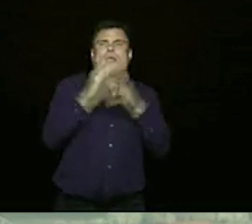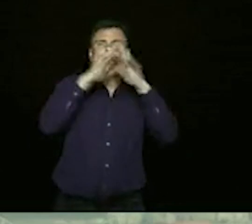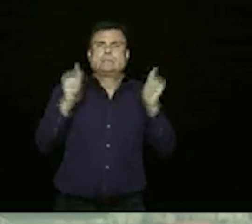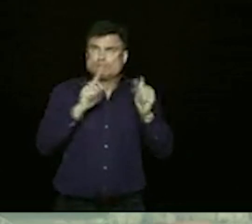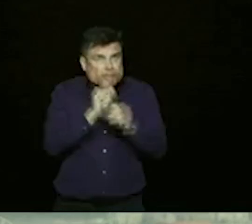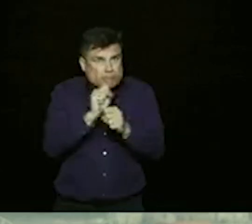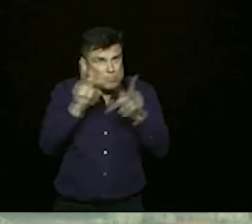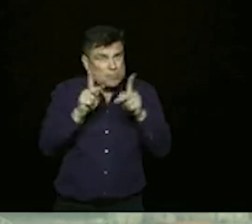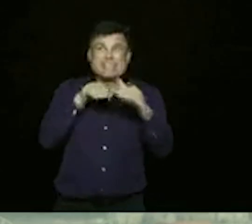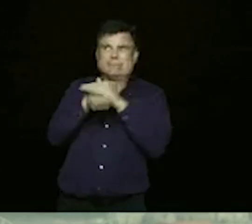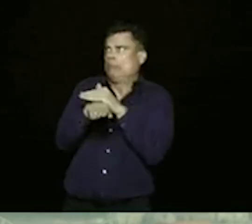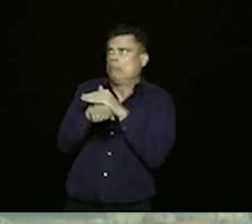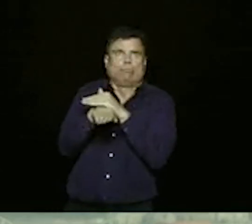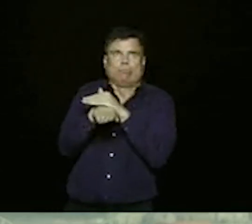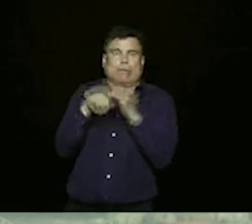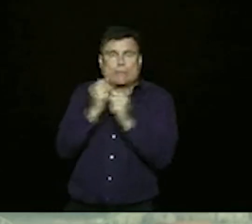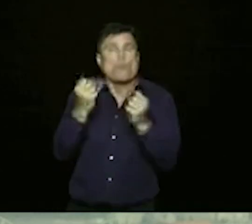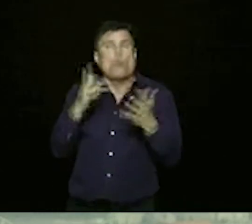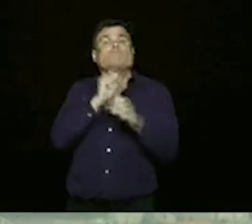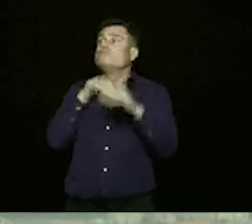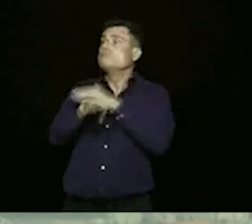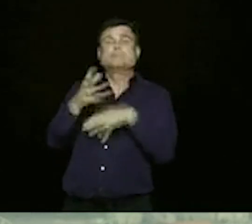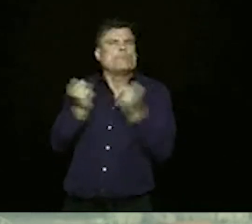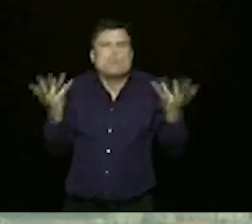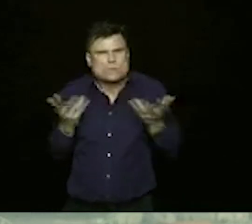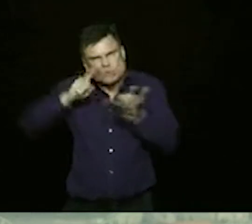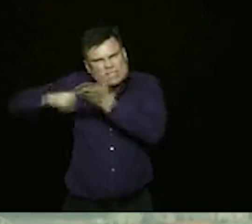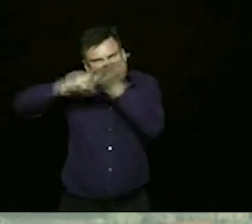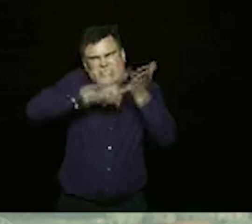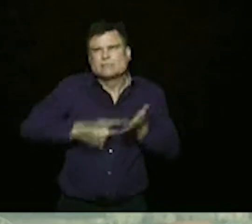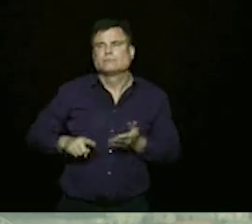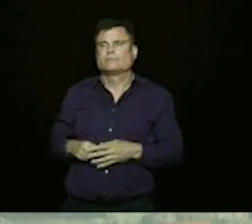and action will follow.